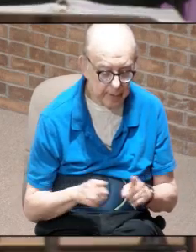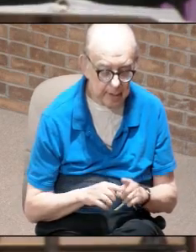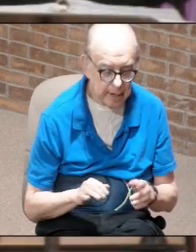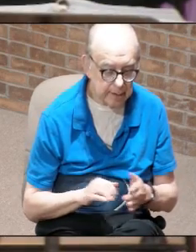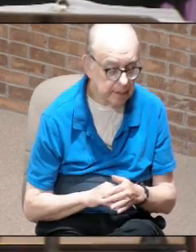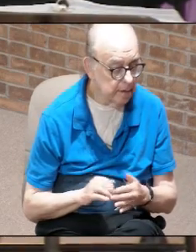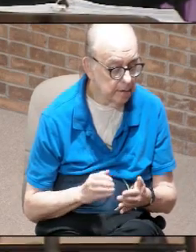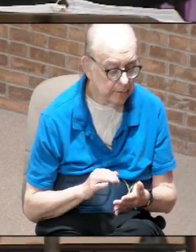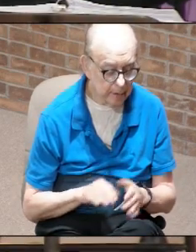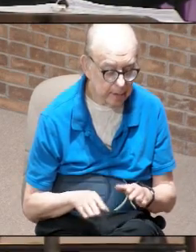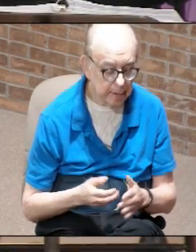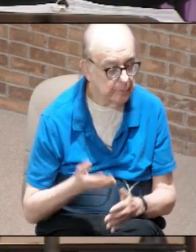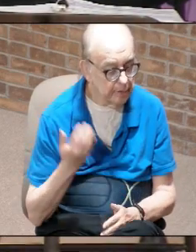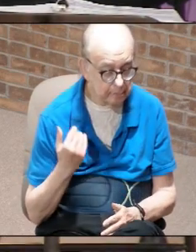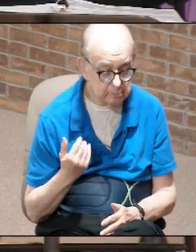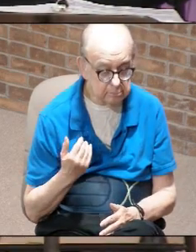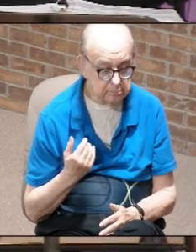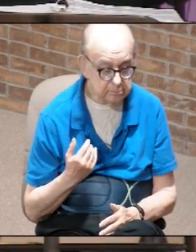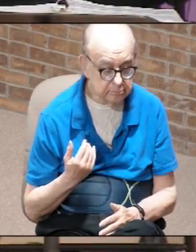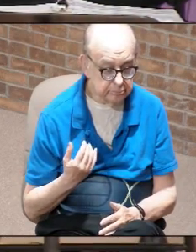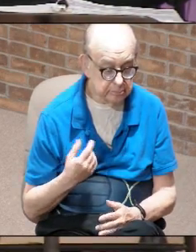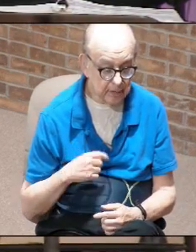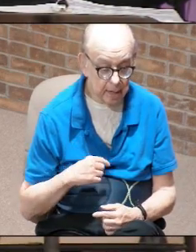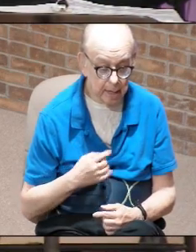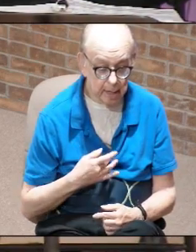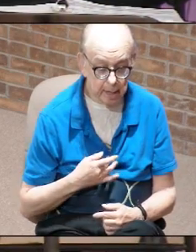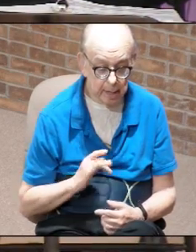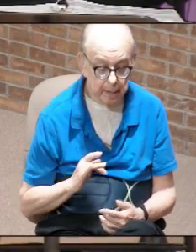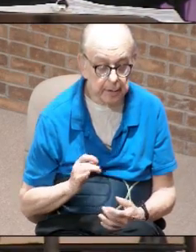do. It hurts.